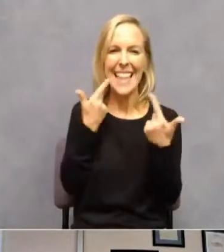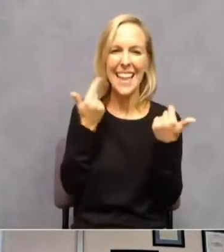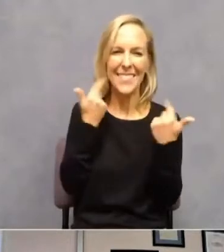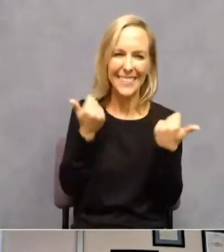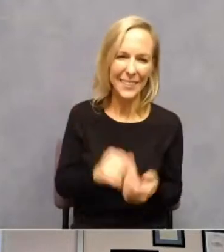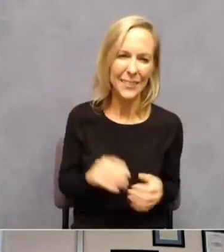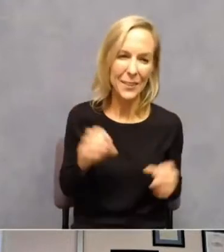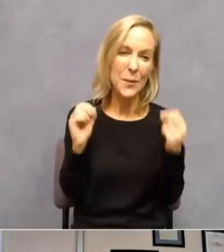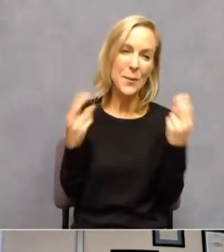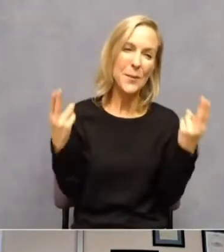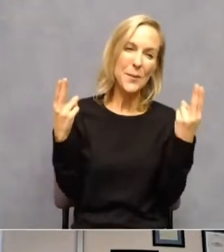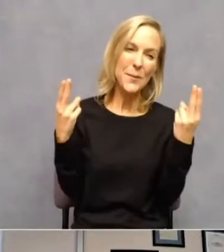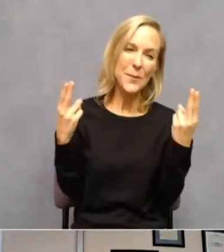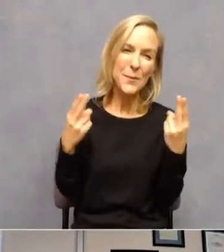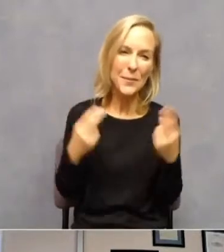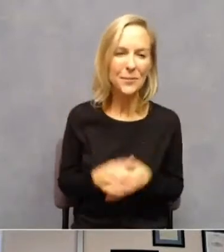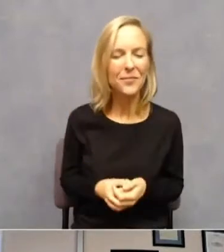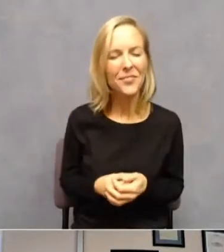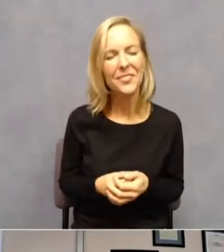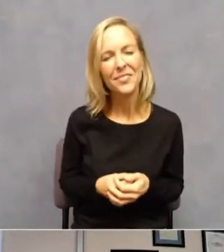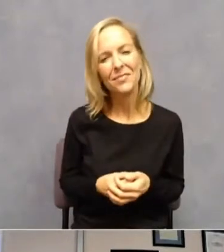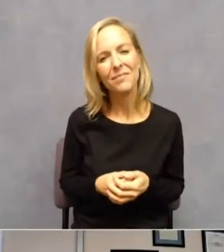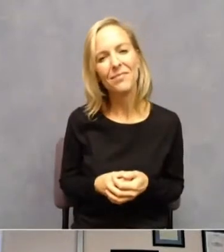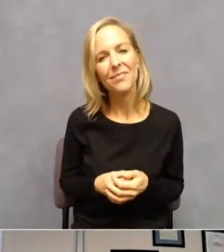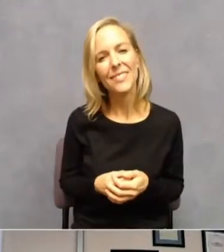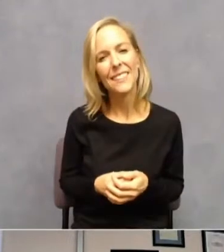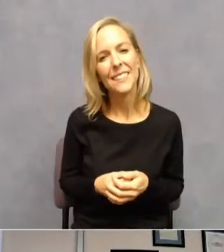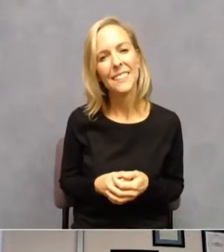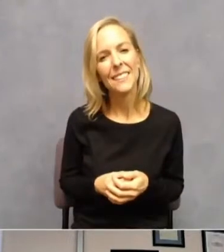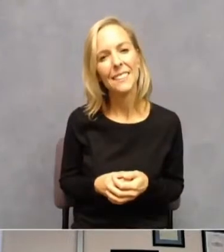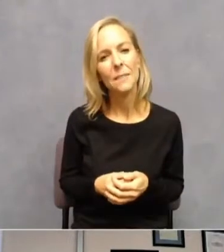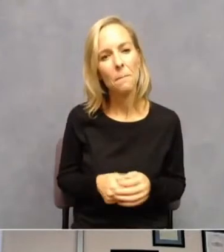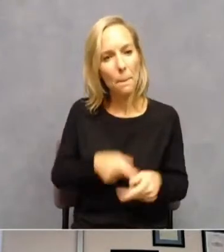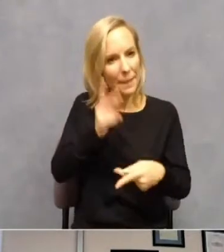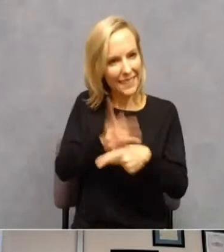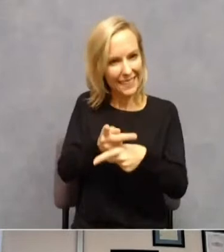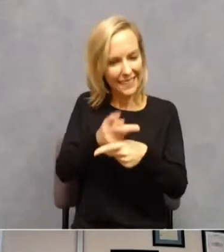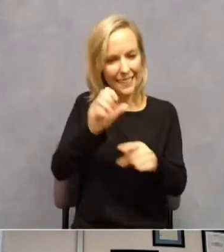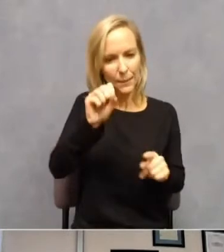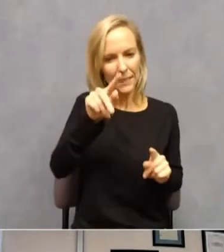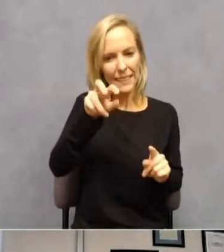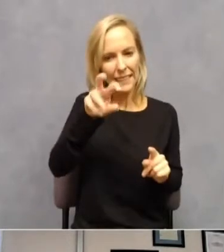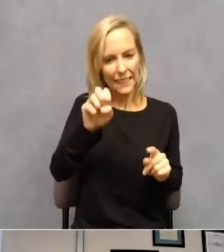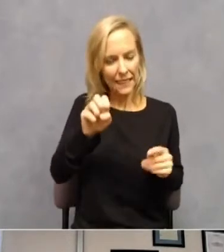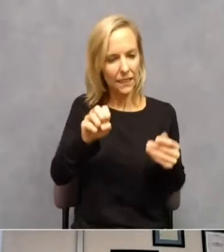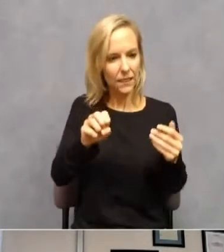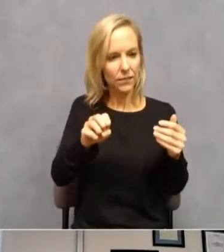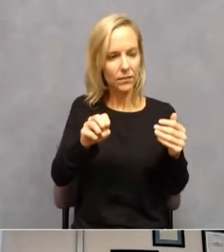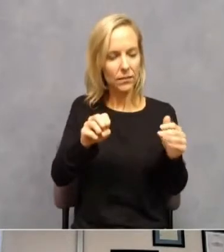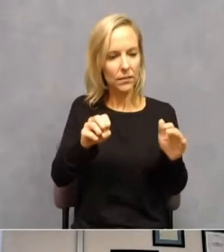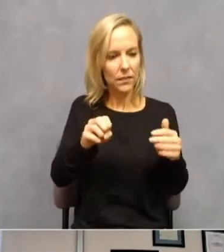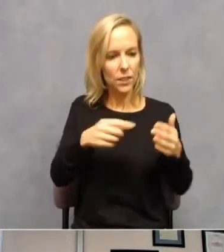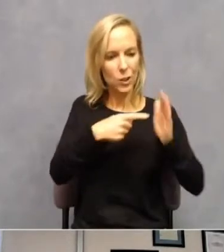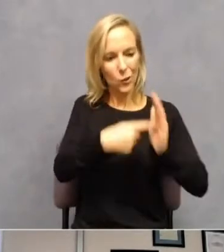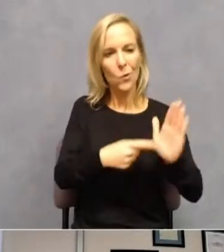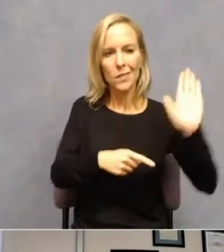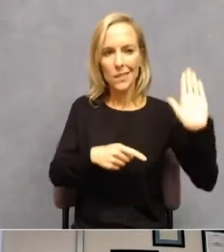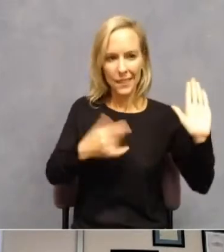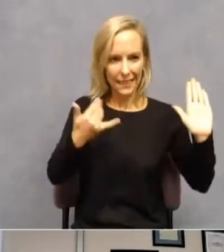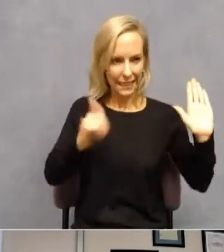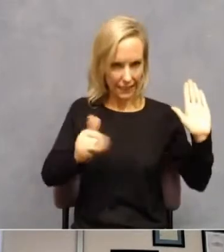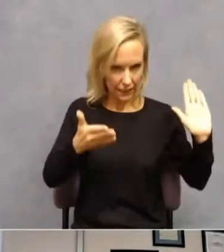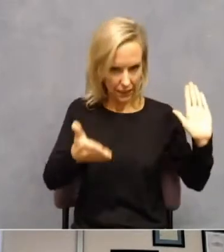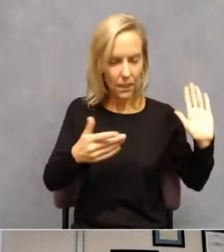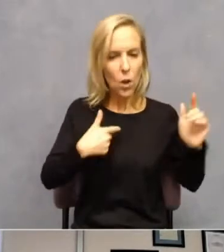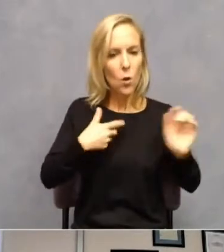I tell you what, can we try to keep Steve still up on the screen? Let's just try to provide a